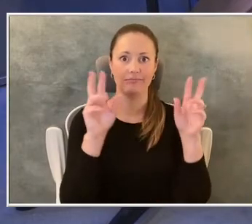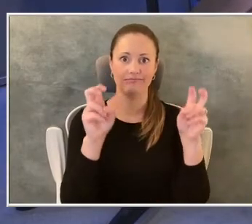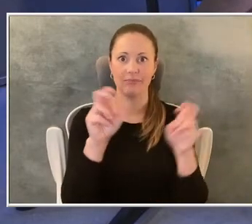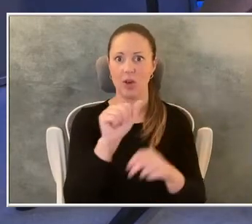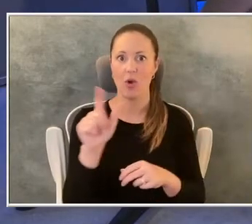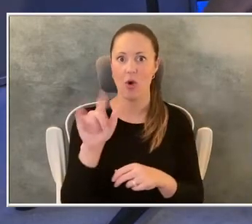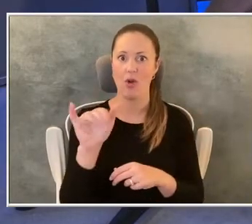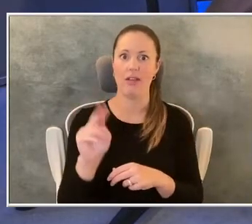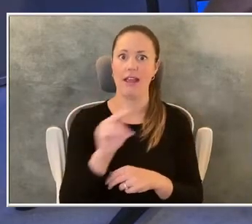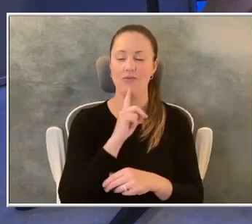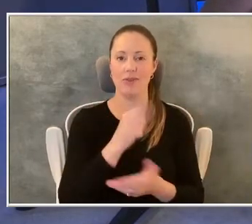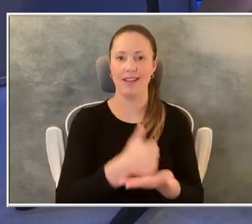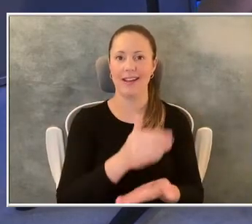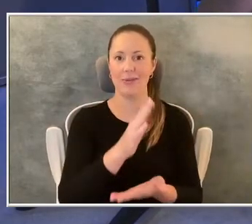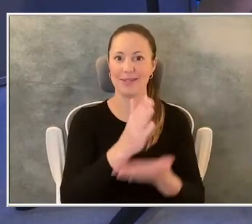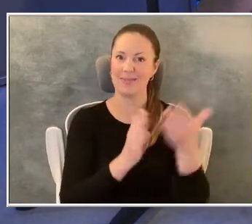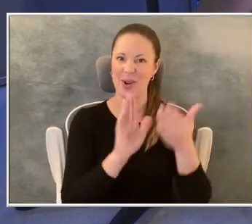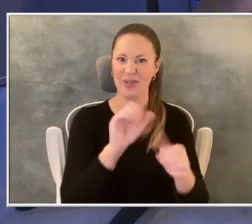part of your job pretty